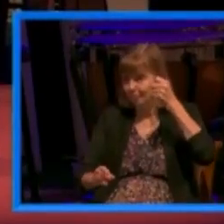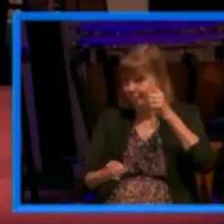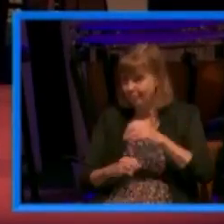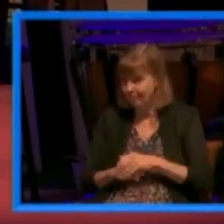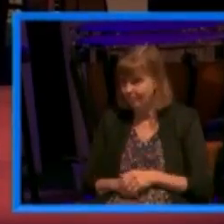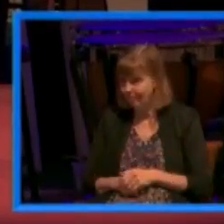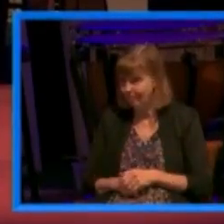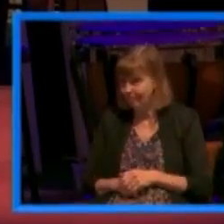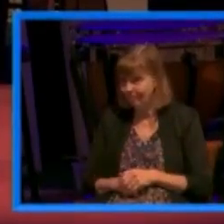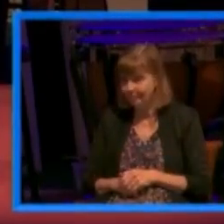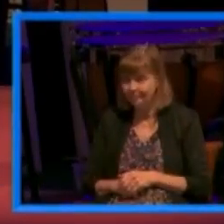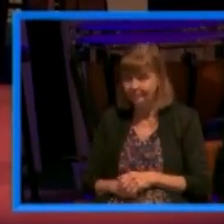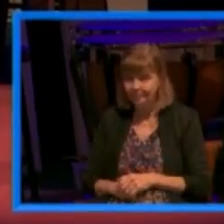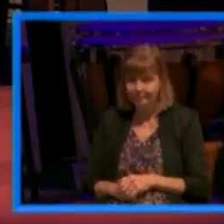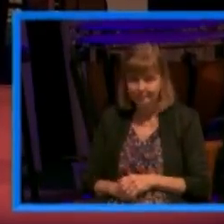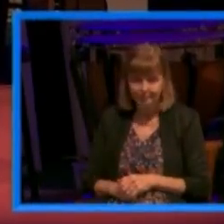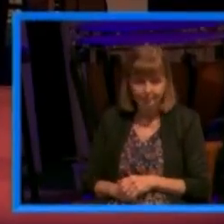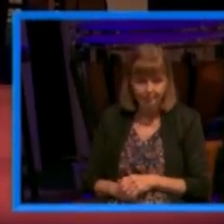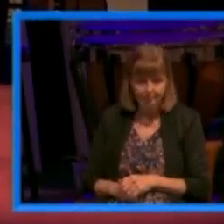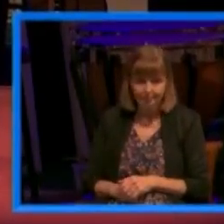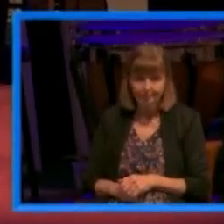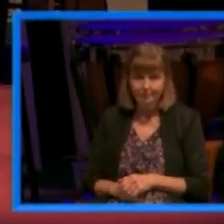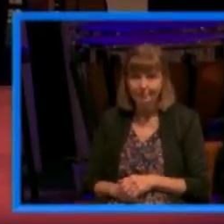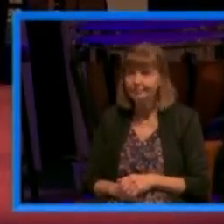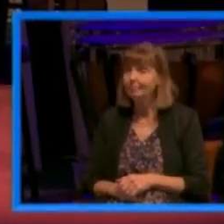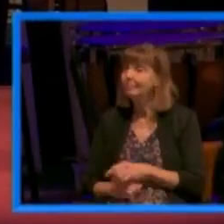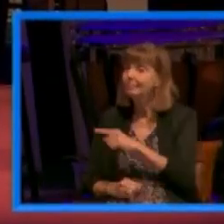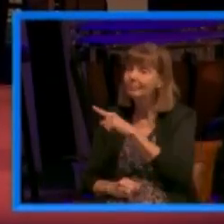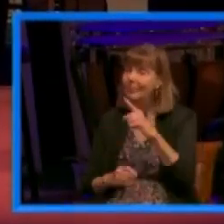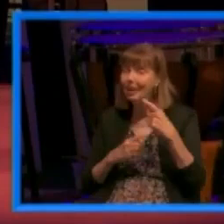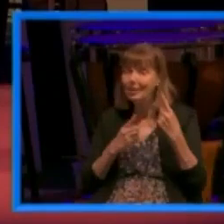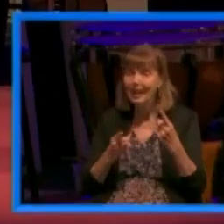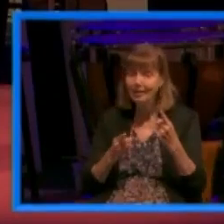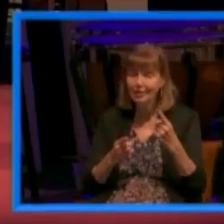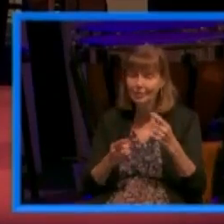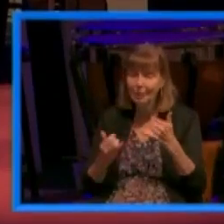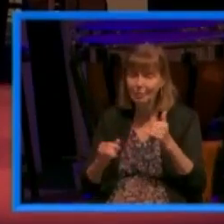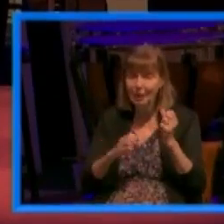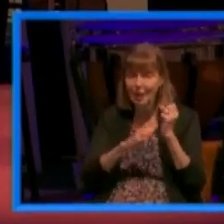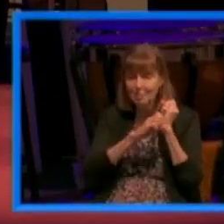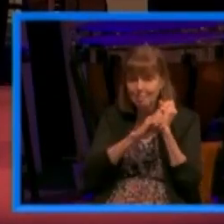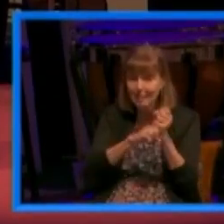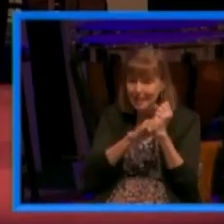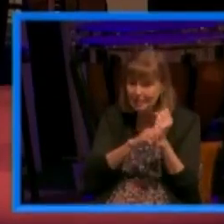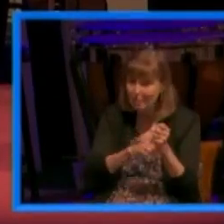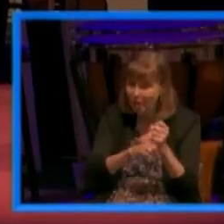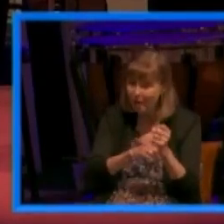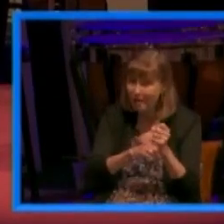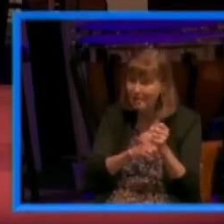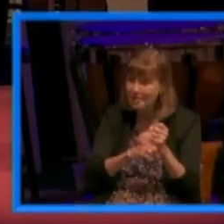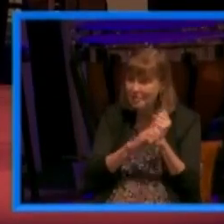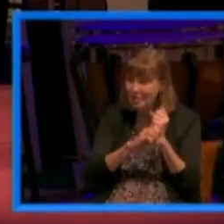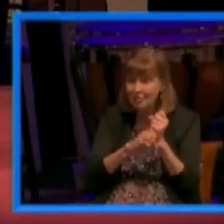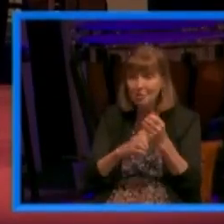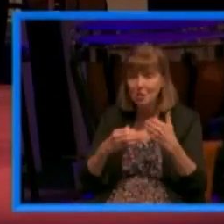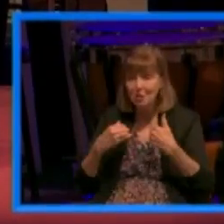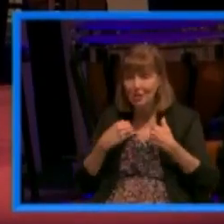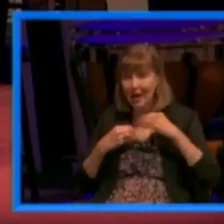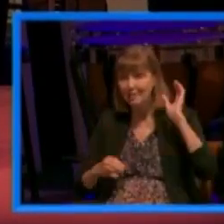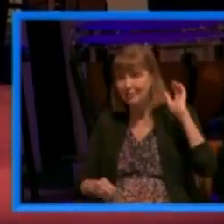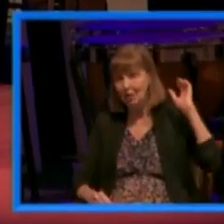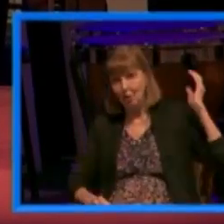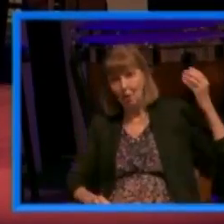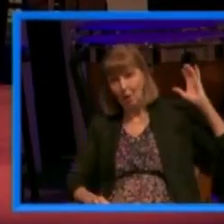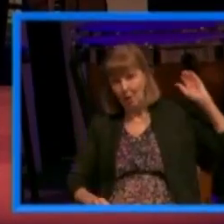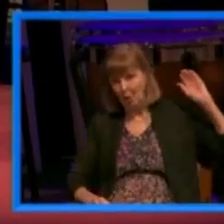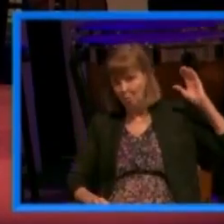that. Like baseball, I grew up playing baseball. When you play baseball, there is a pitcher and a catcher, and